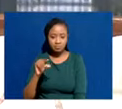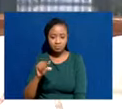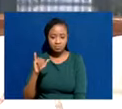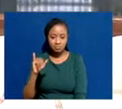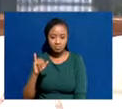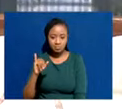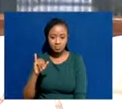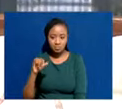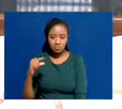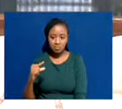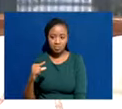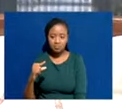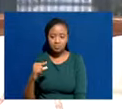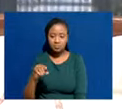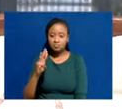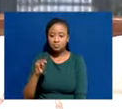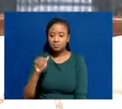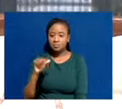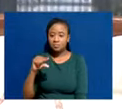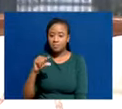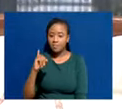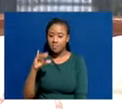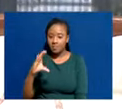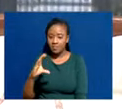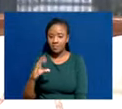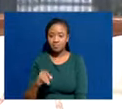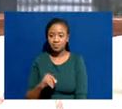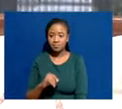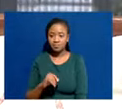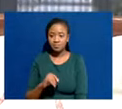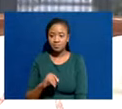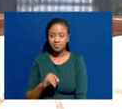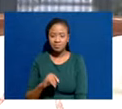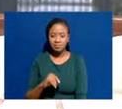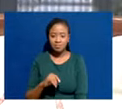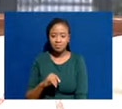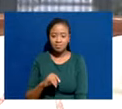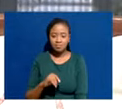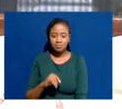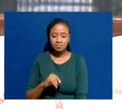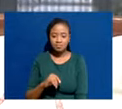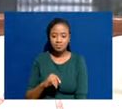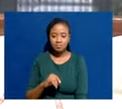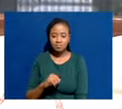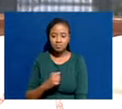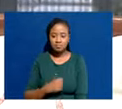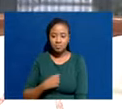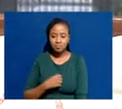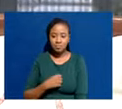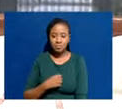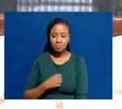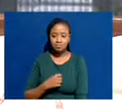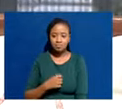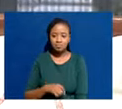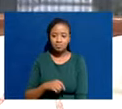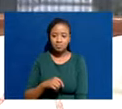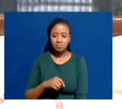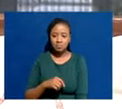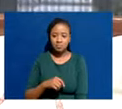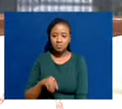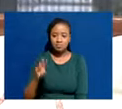City Hall. And if you look at the ideas then, we've lost years. We've lost years. That's why we have